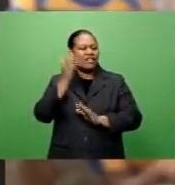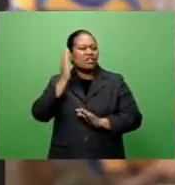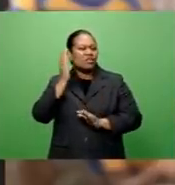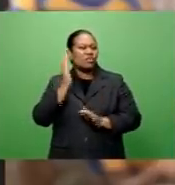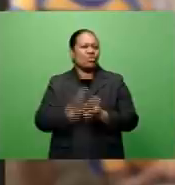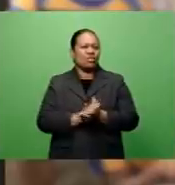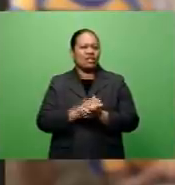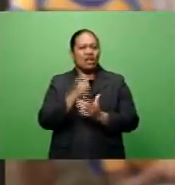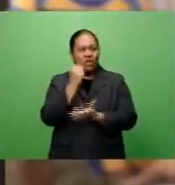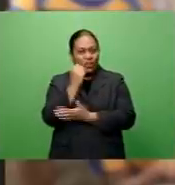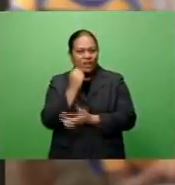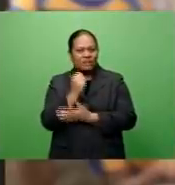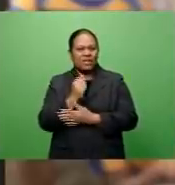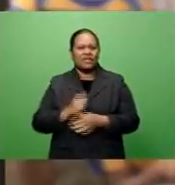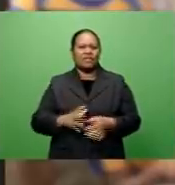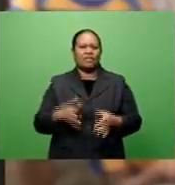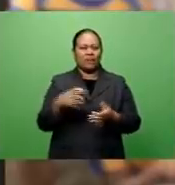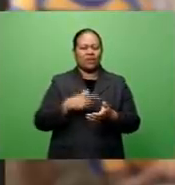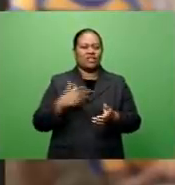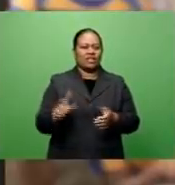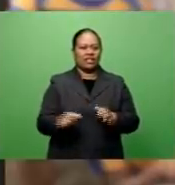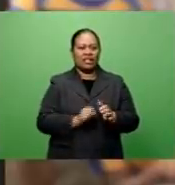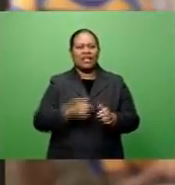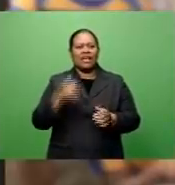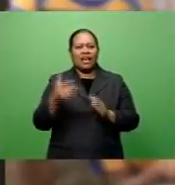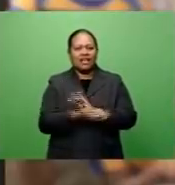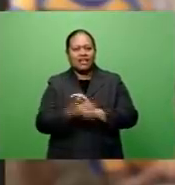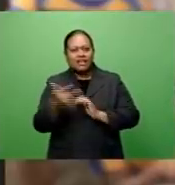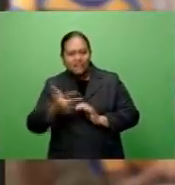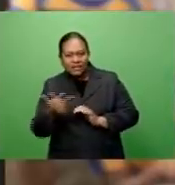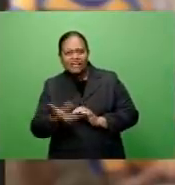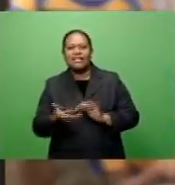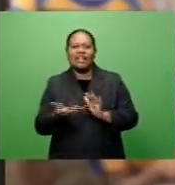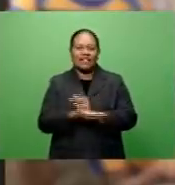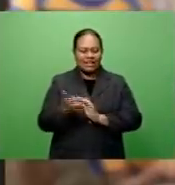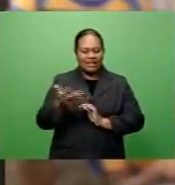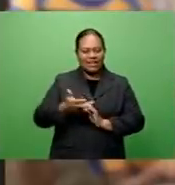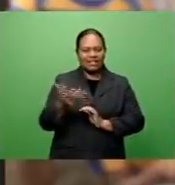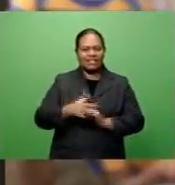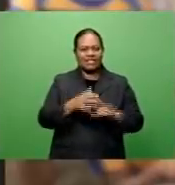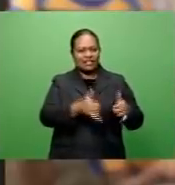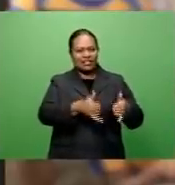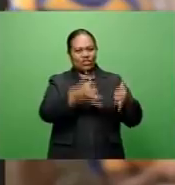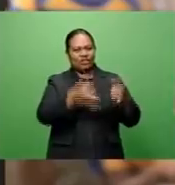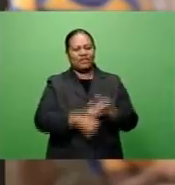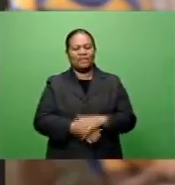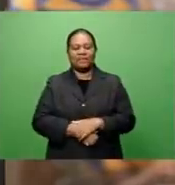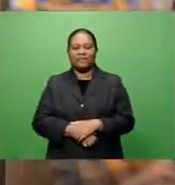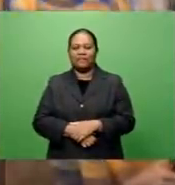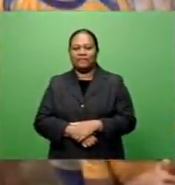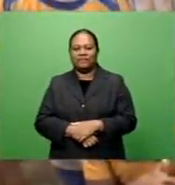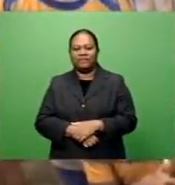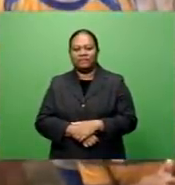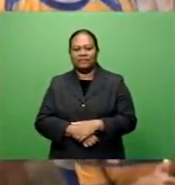is out to scoop the Under-17 and the main cup in the Under-19 grade. Tali Nawaikula with this report.